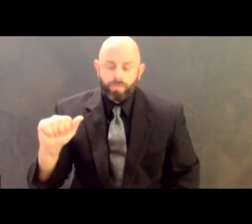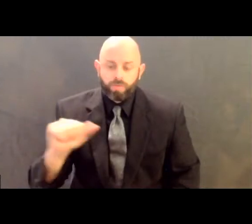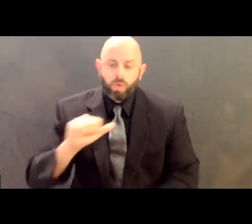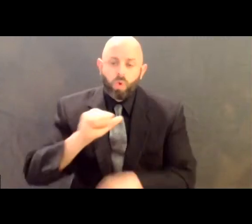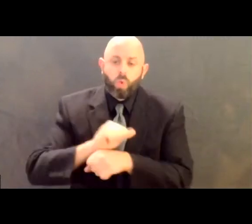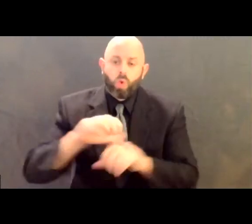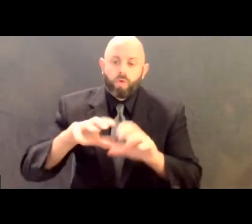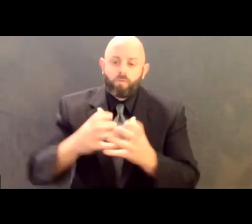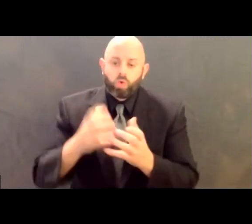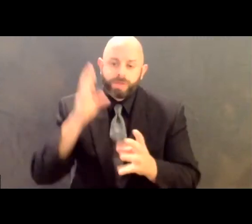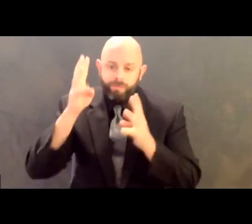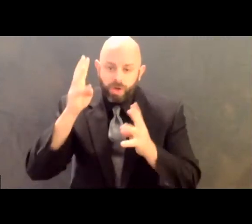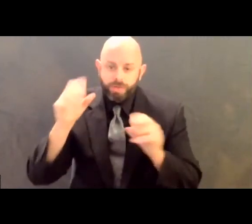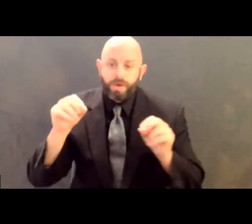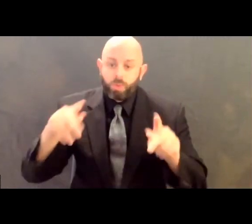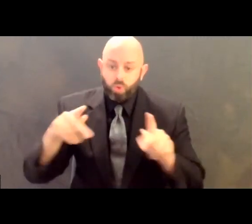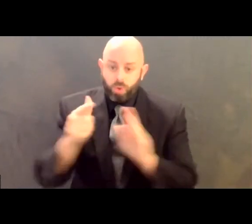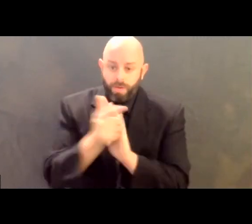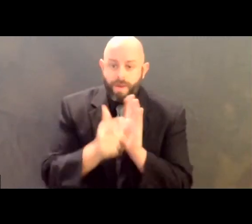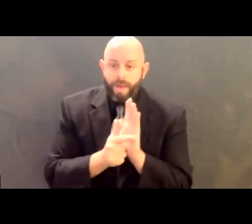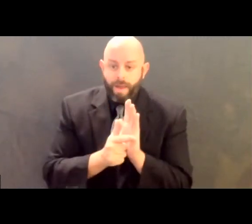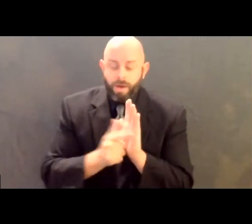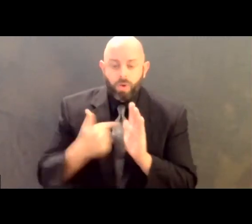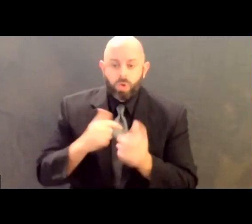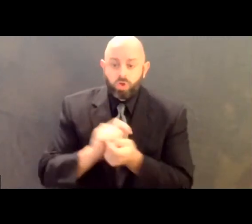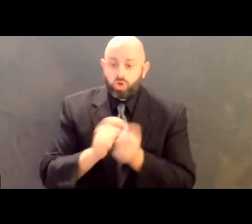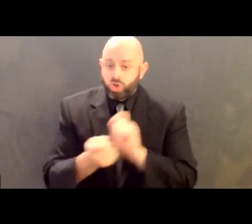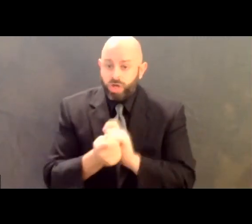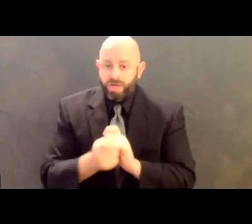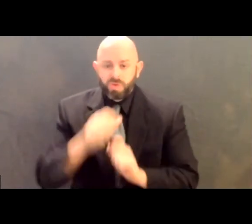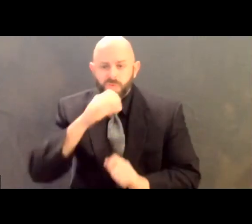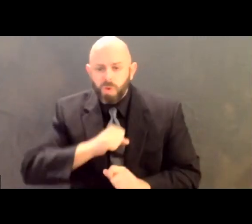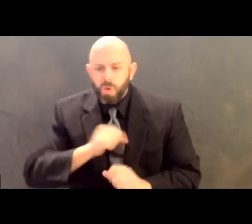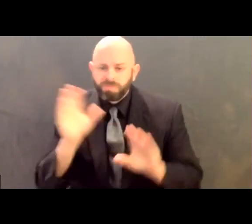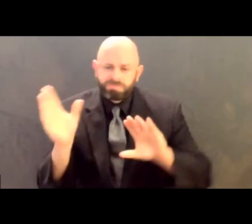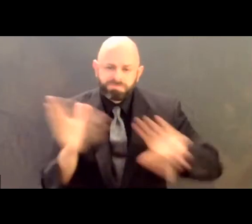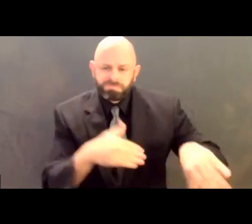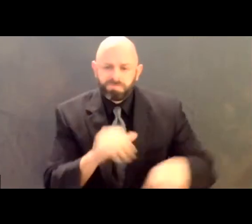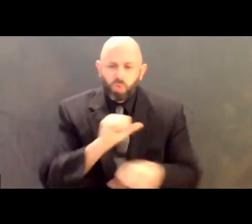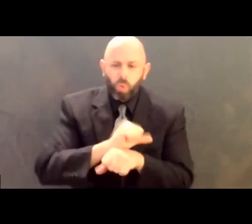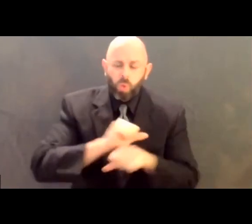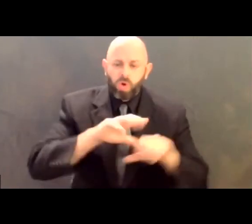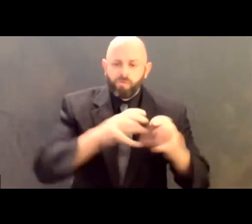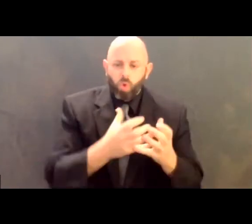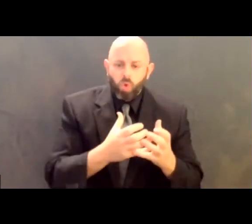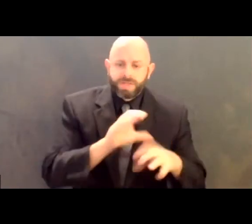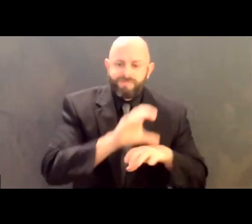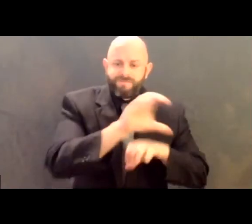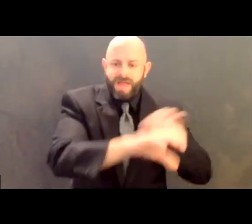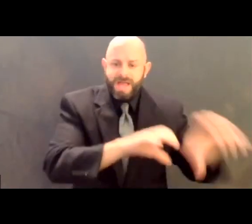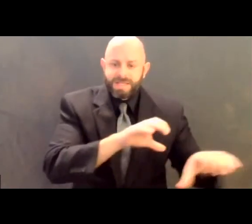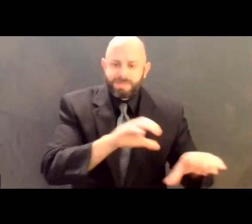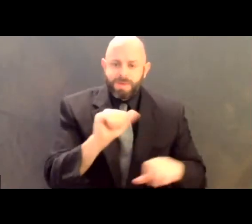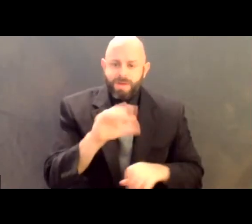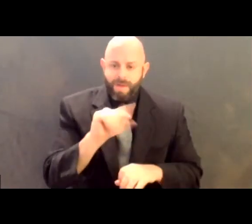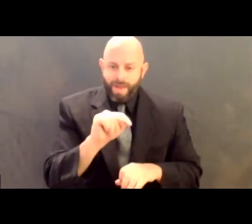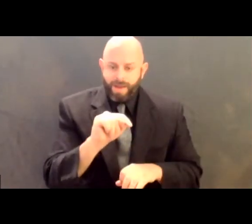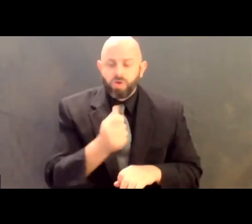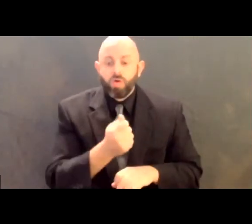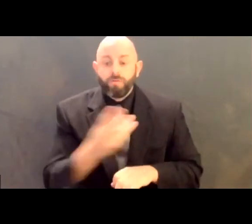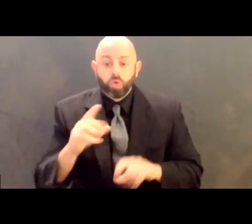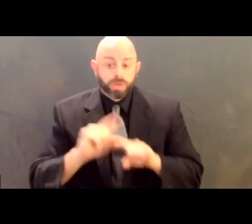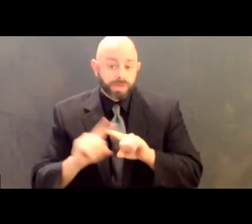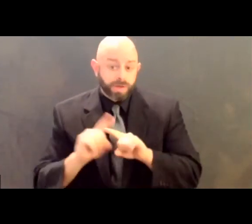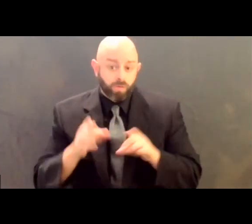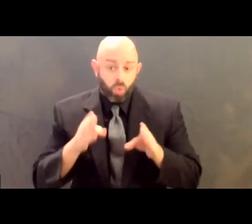Act. We changed from the old Workforce Investment Act because in a couple of ways that I think is